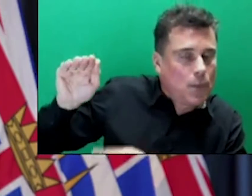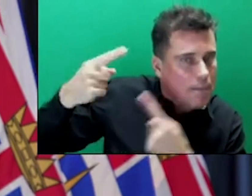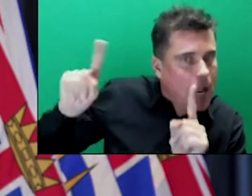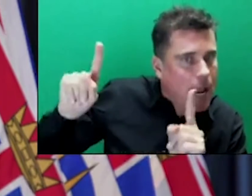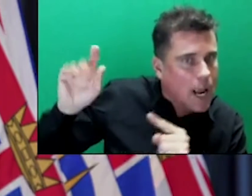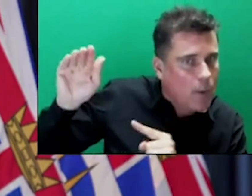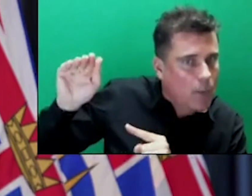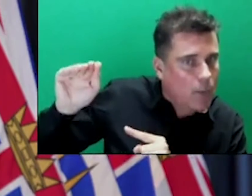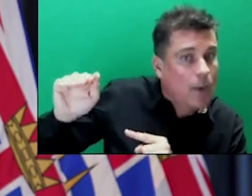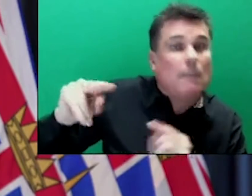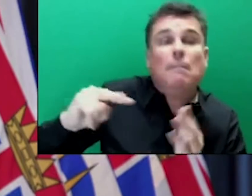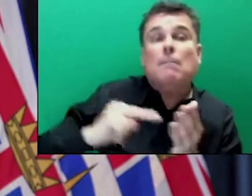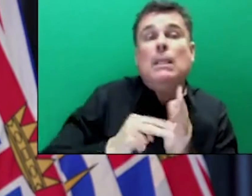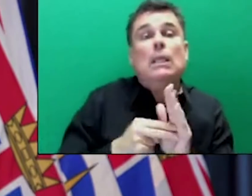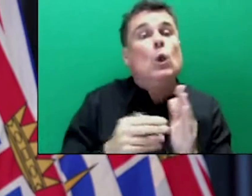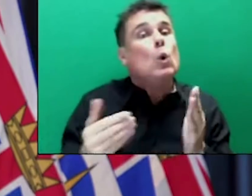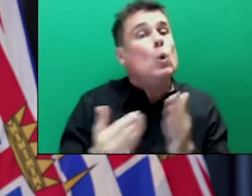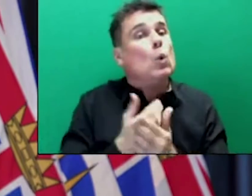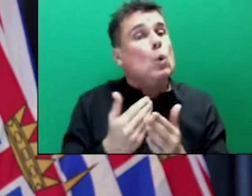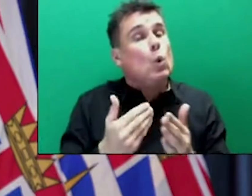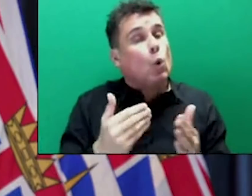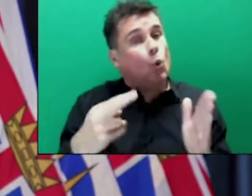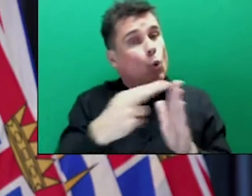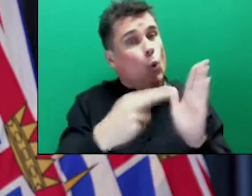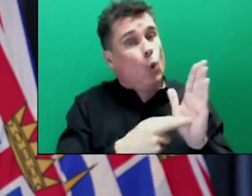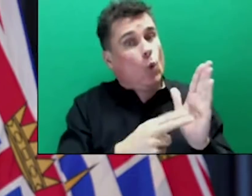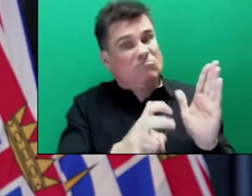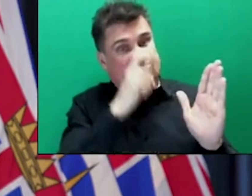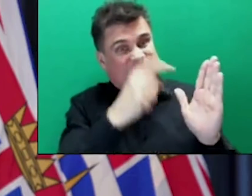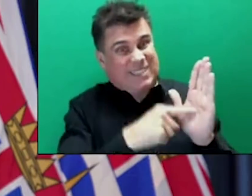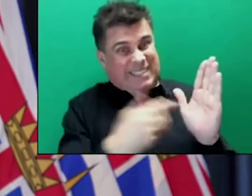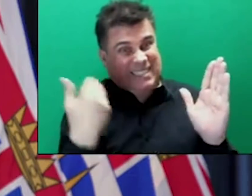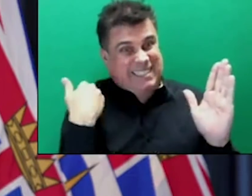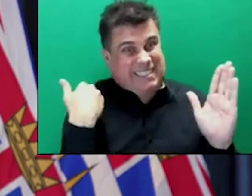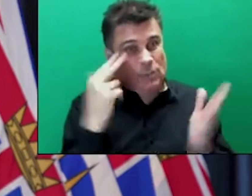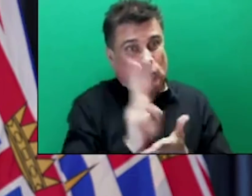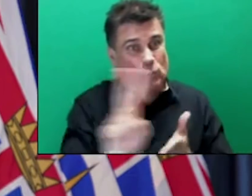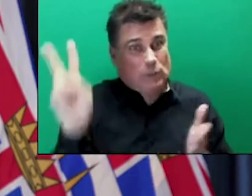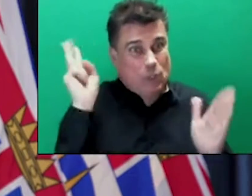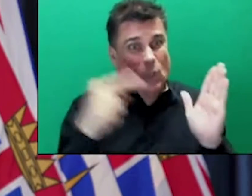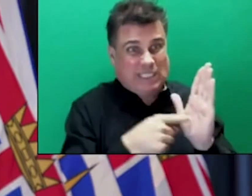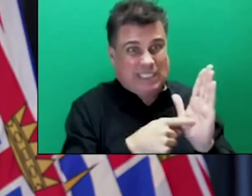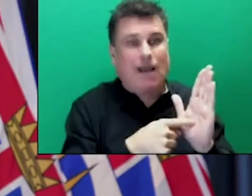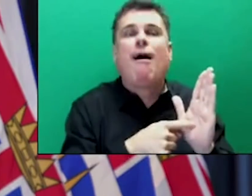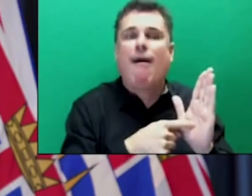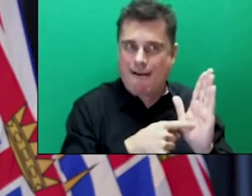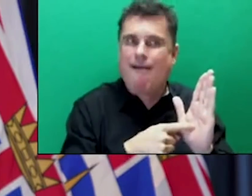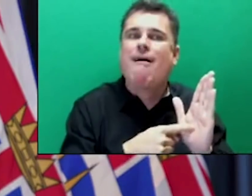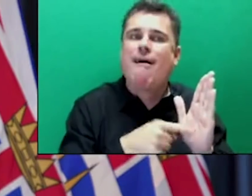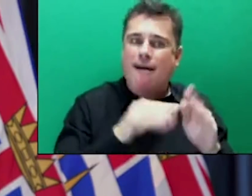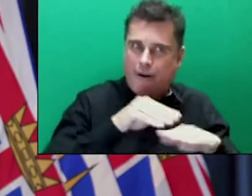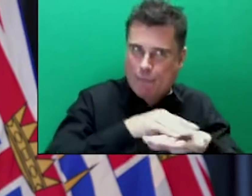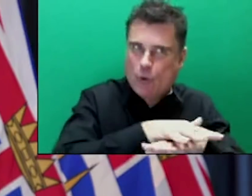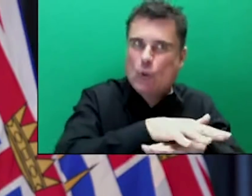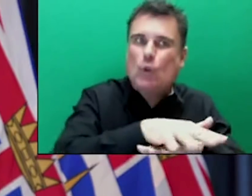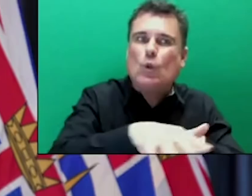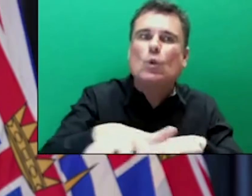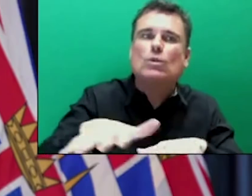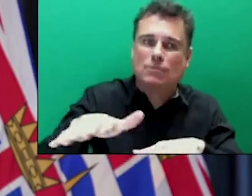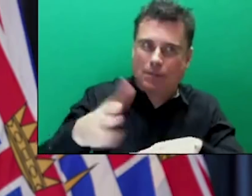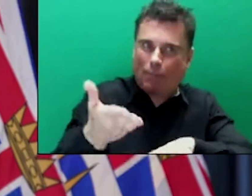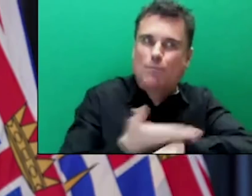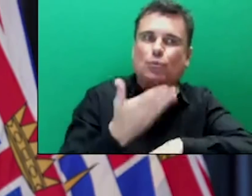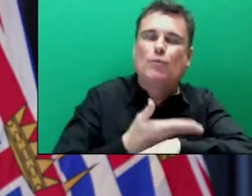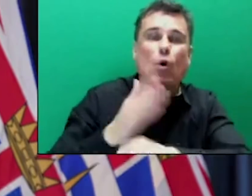starting to work. This means that what you are doing every day is making a difference. But we are